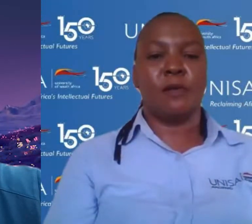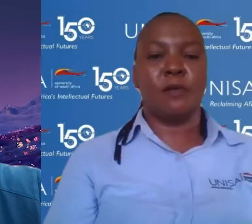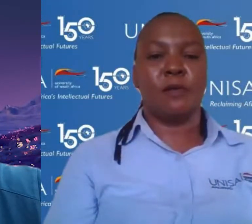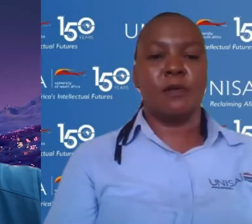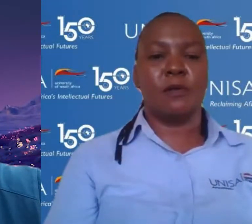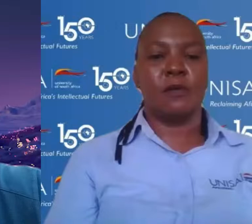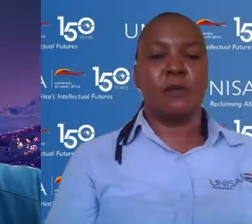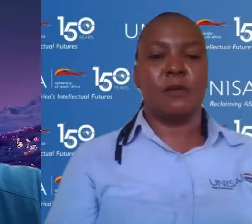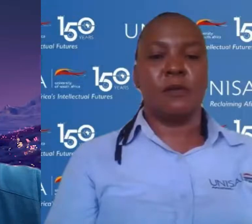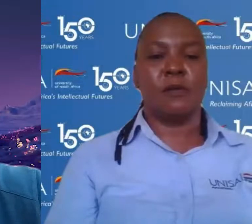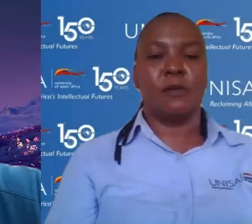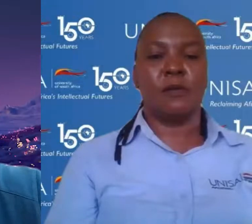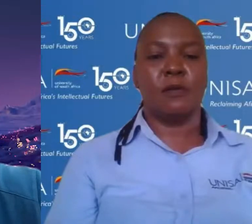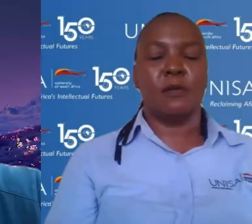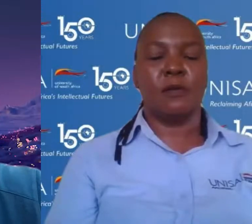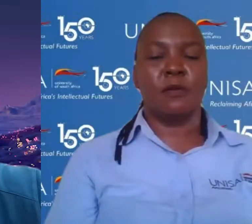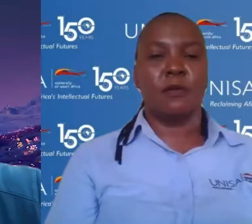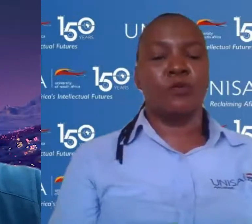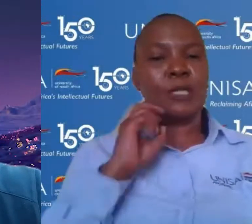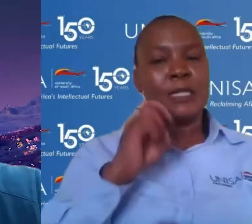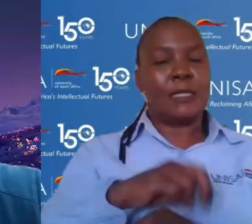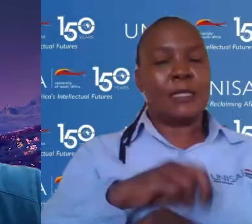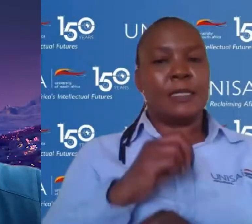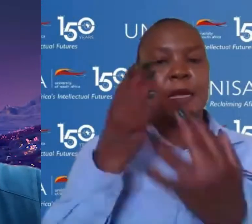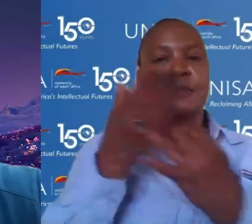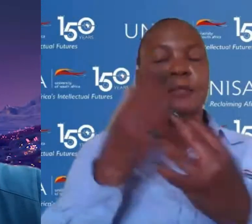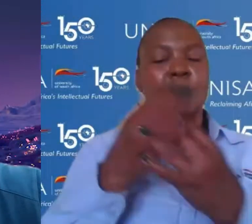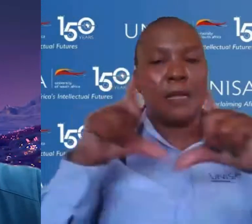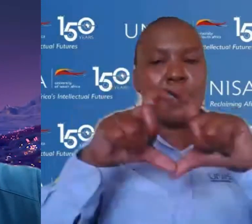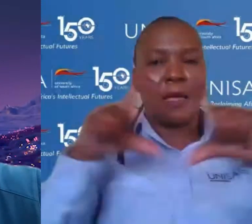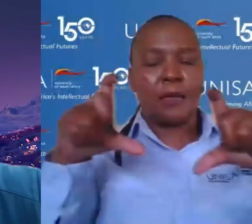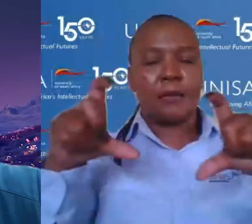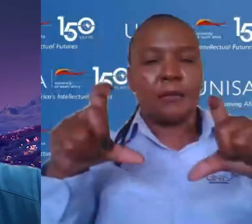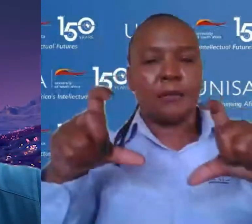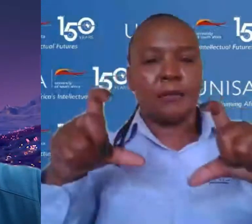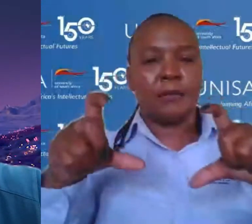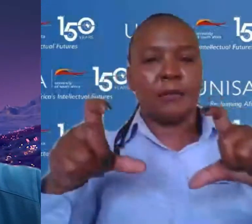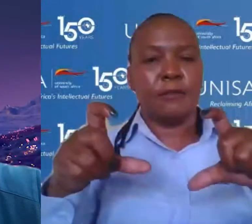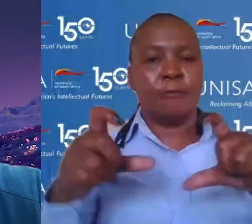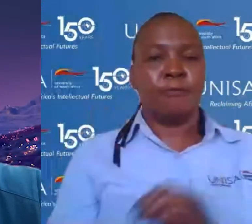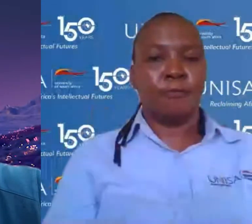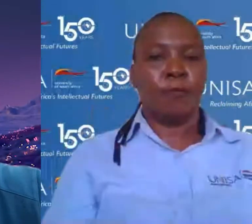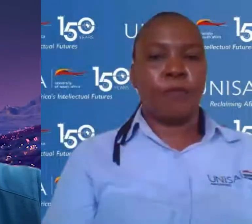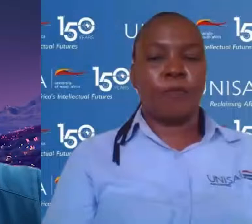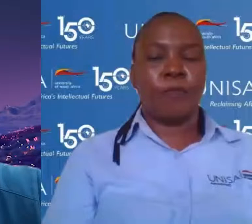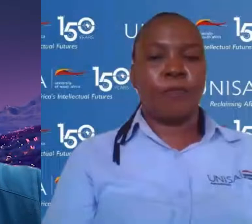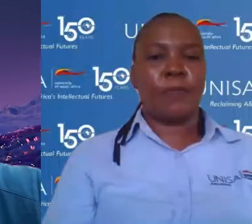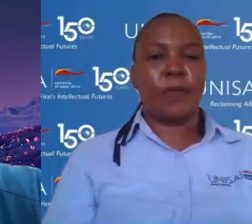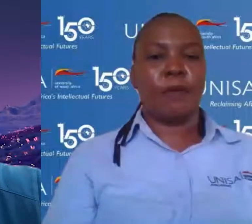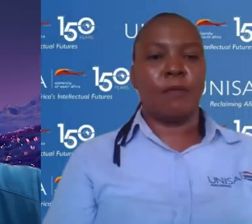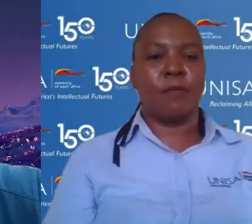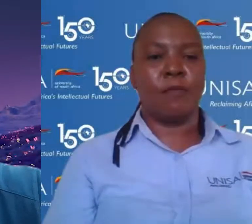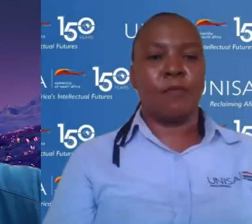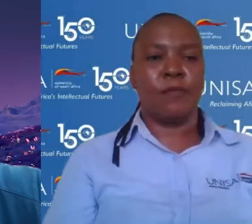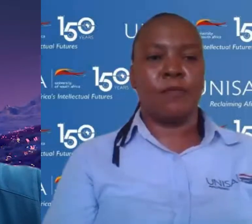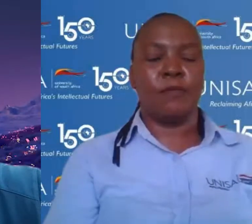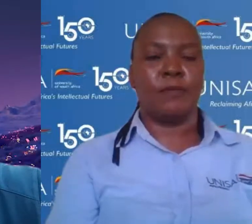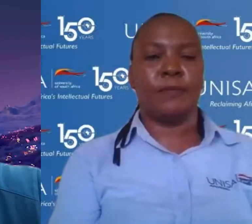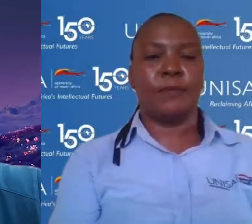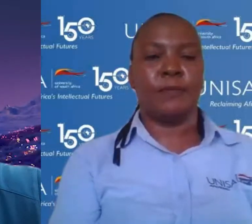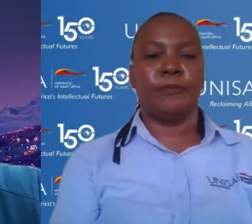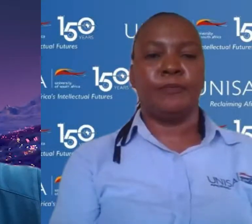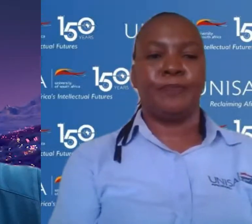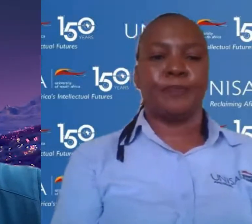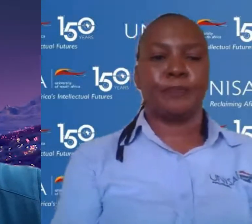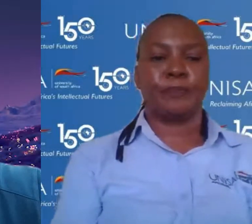need access card for? Okay, so it's moving quickly. Okay, let me